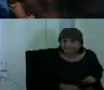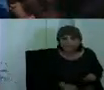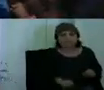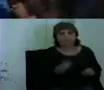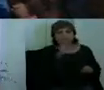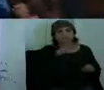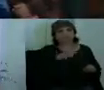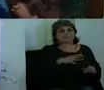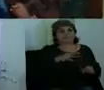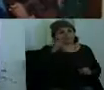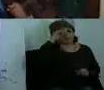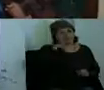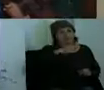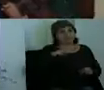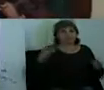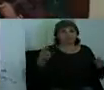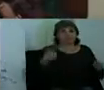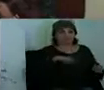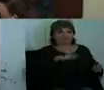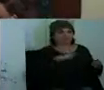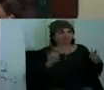Ladies and gentlemen, we have